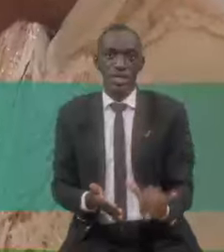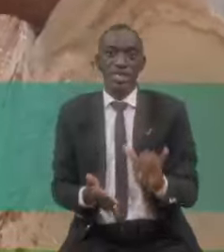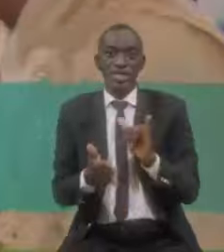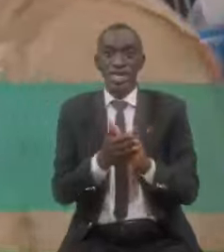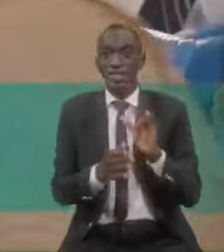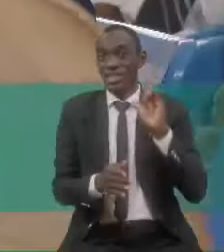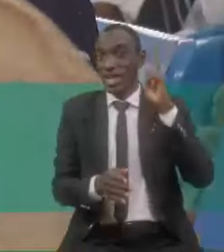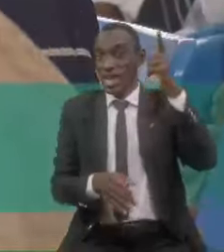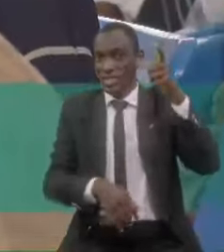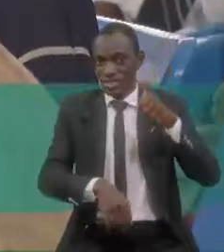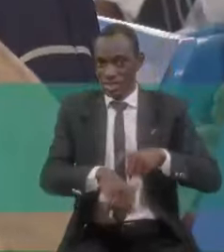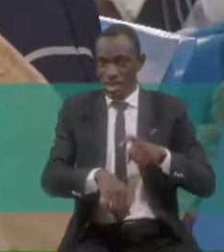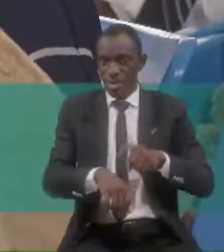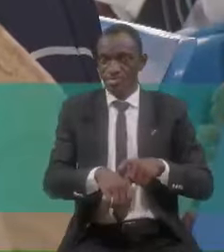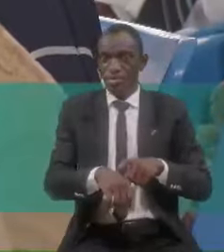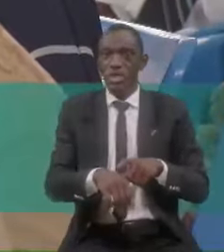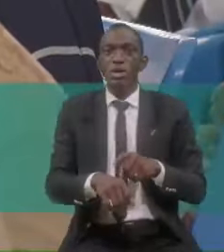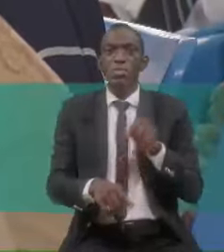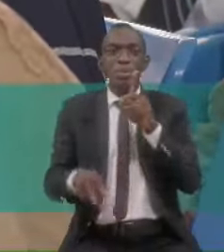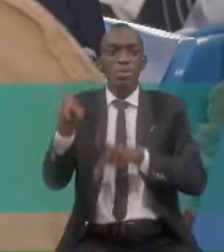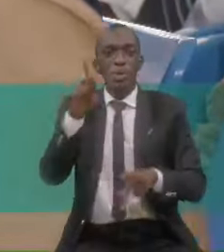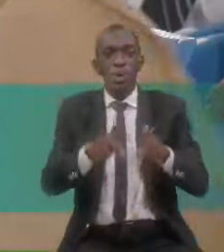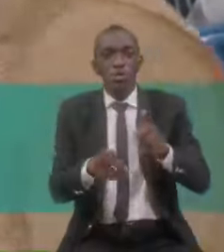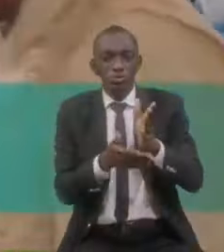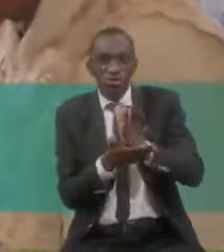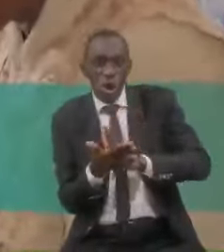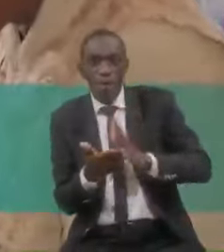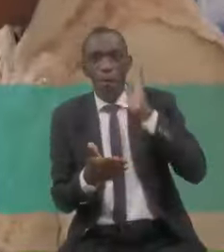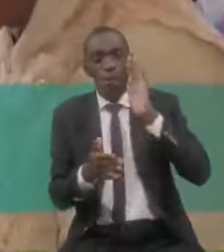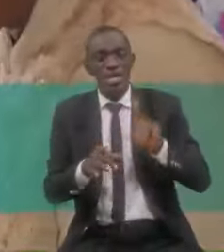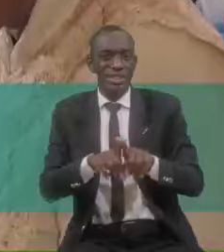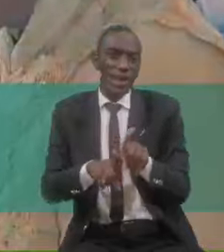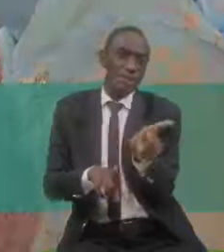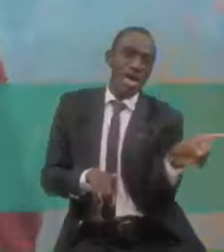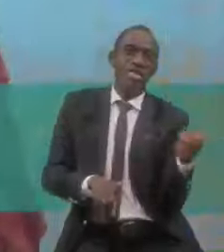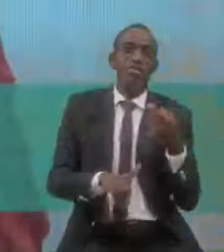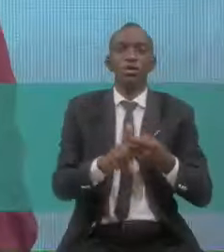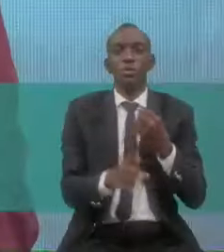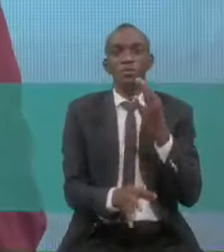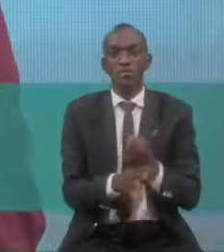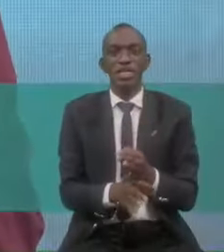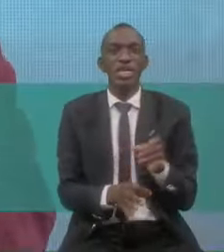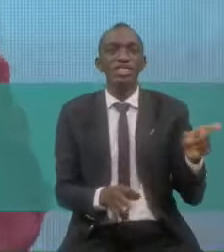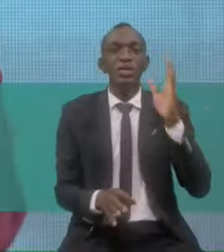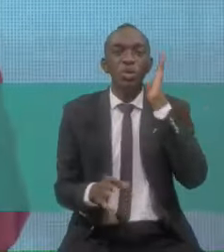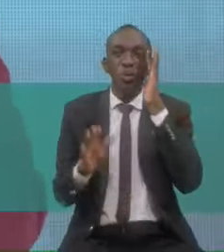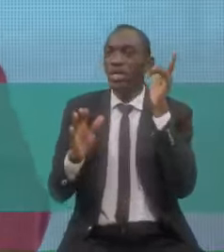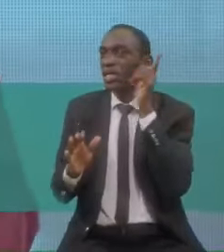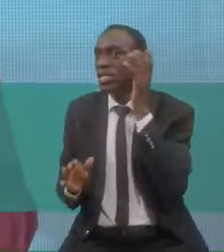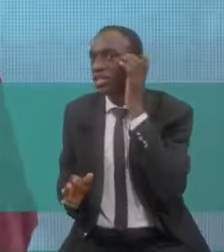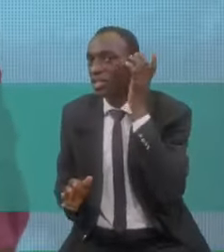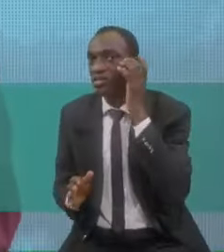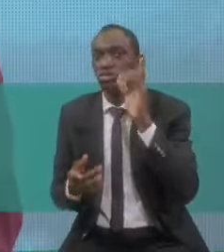the faith, giving heed to seducing spirits and doctrines of devils. Is